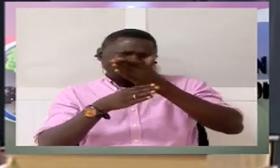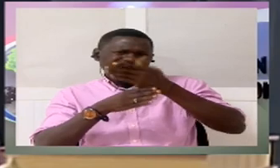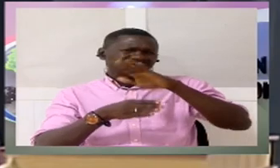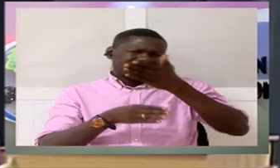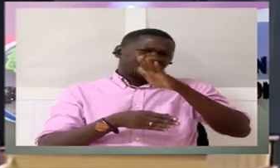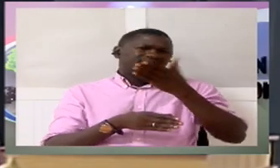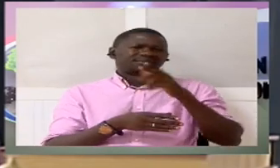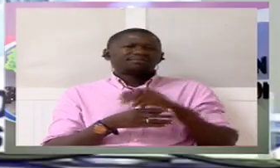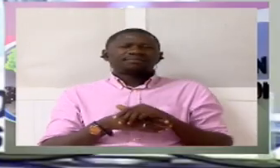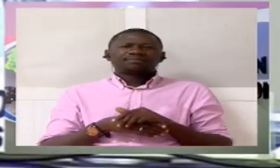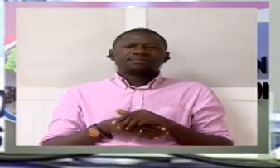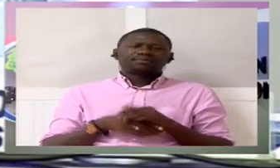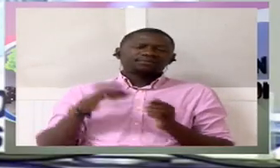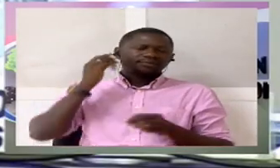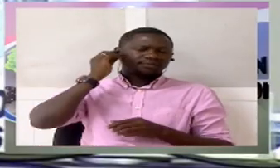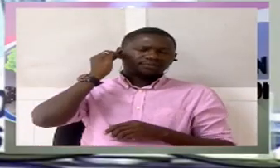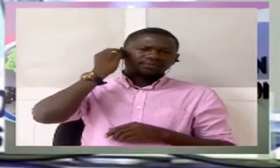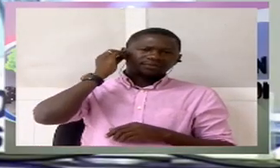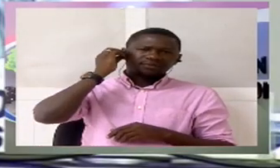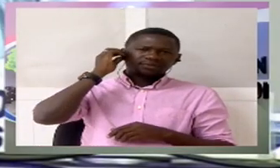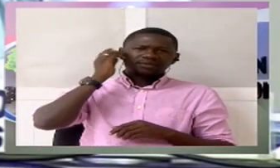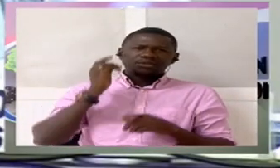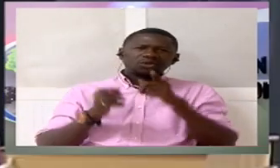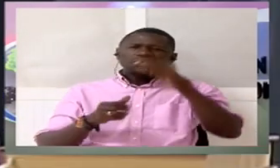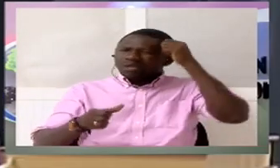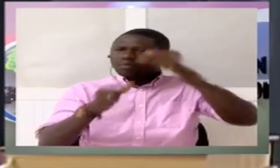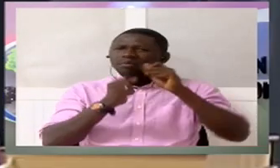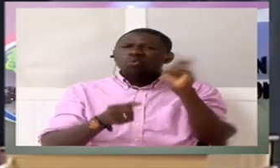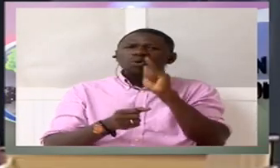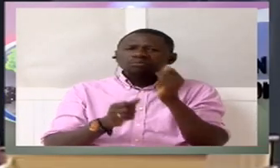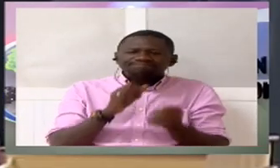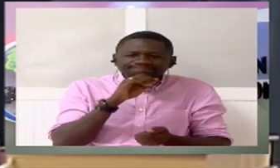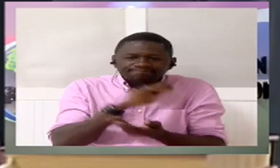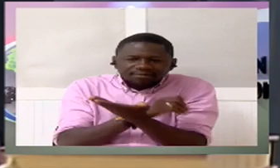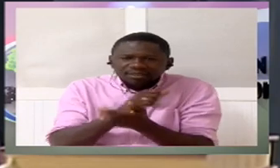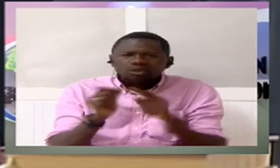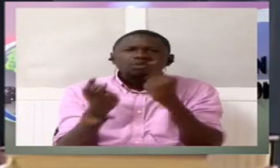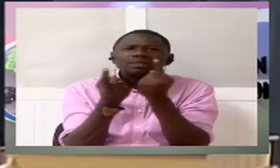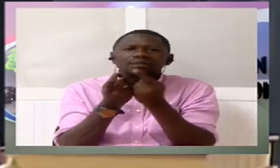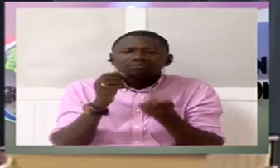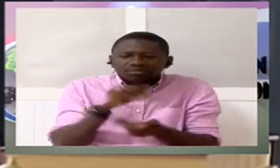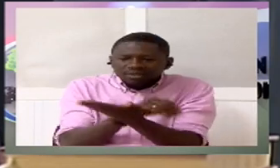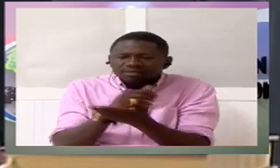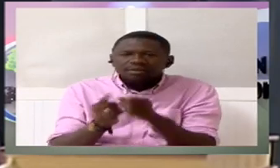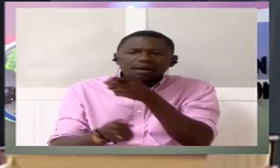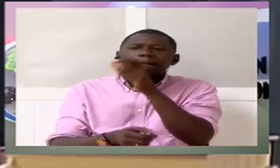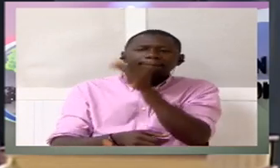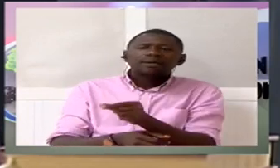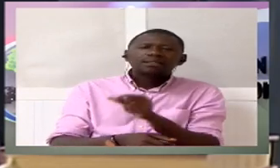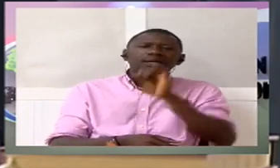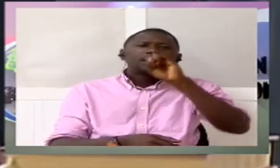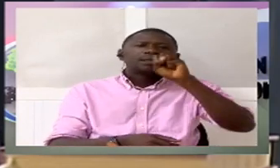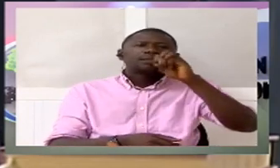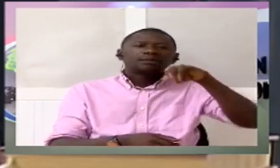was a mid officer. Do you recall what bribes you gave him? Hakilo sibula la yem duku fason ne diatela. Smile